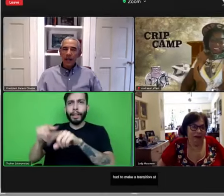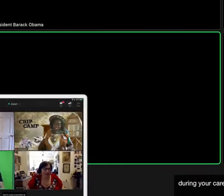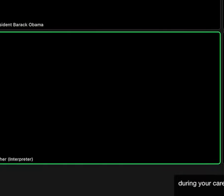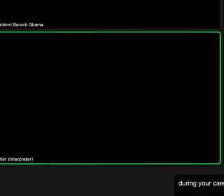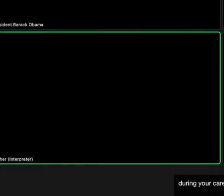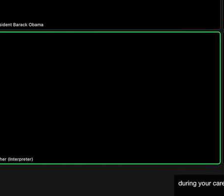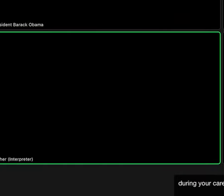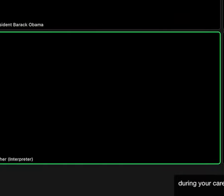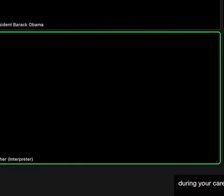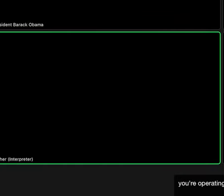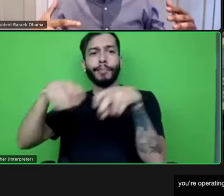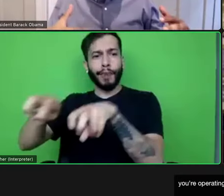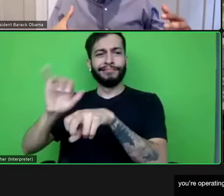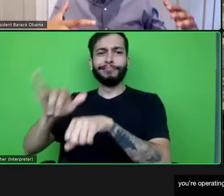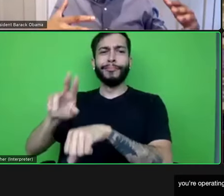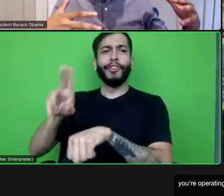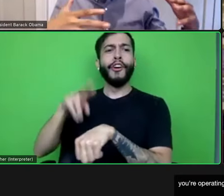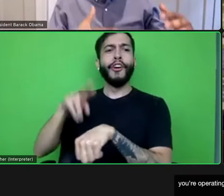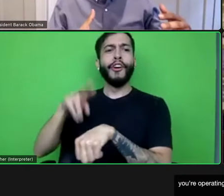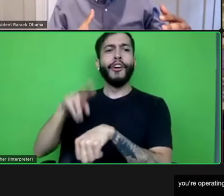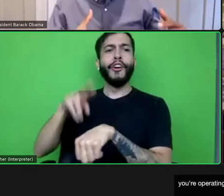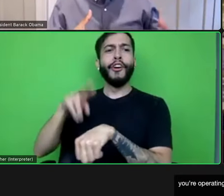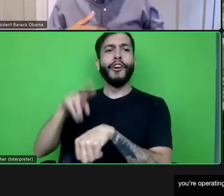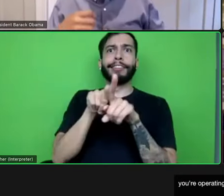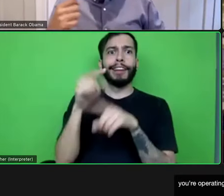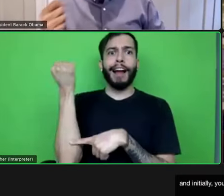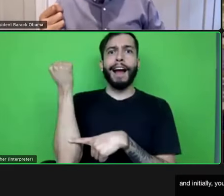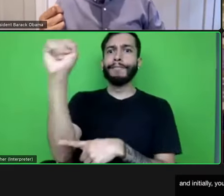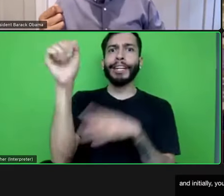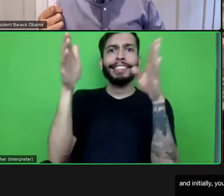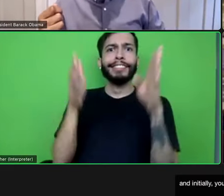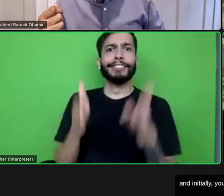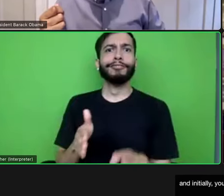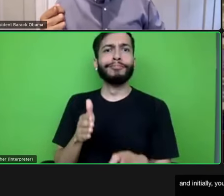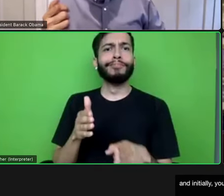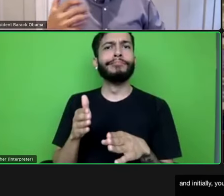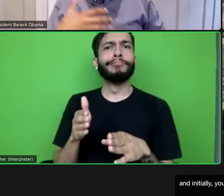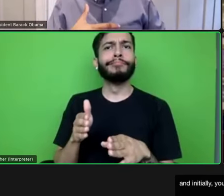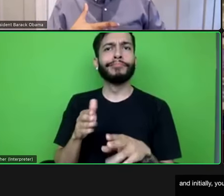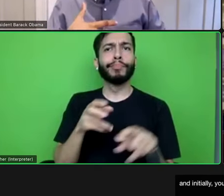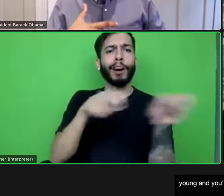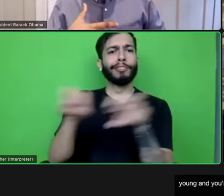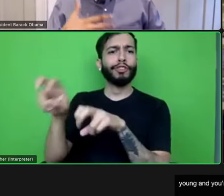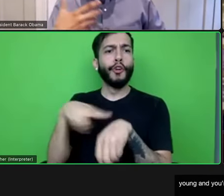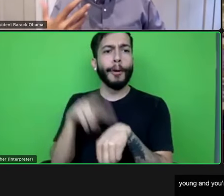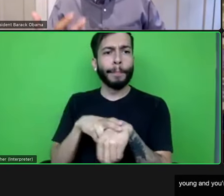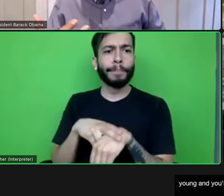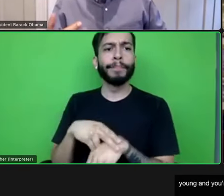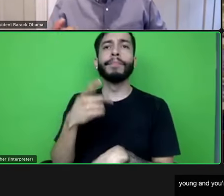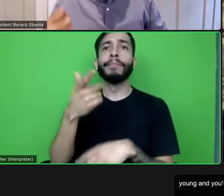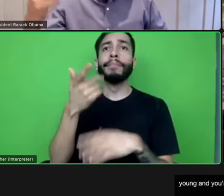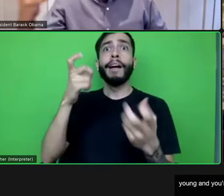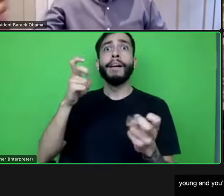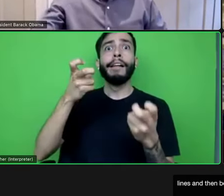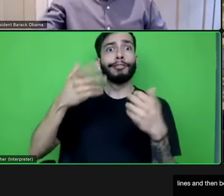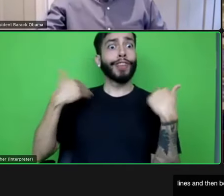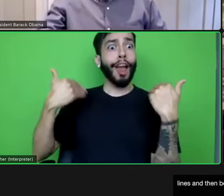initially, you're young and you're on the front lines, and then because of your talents and your